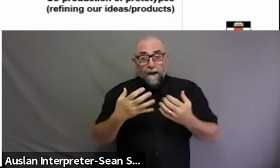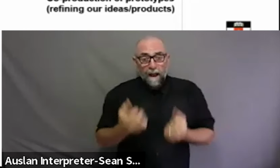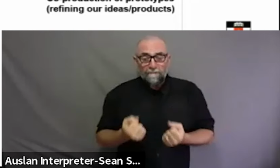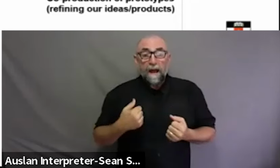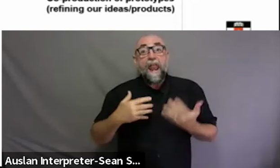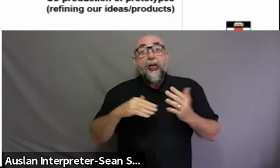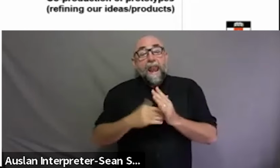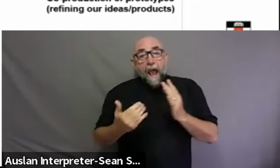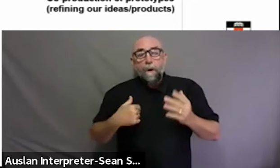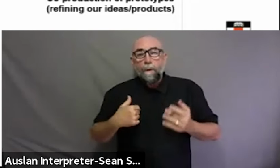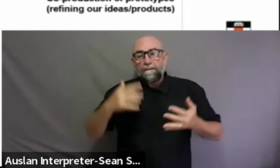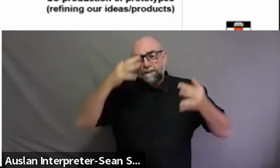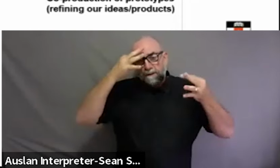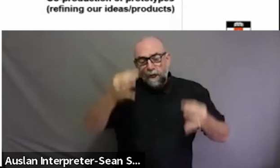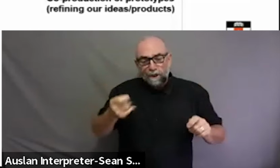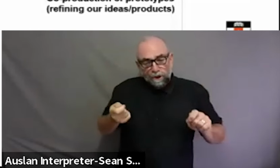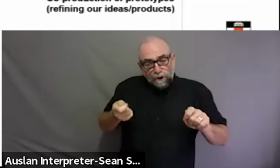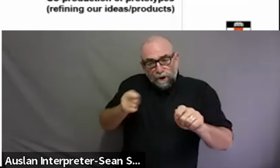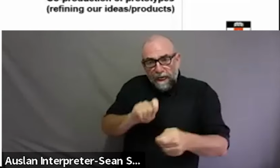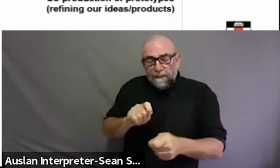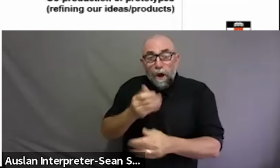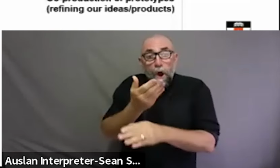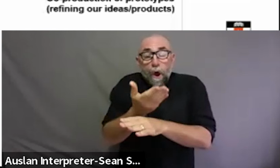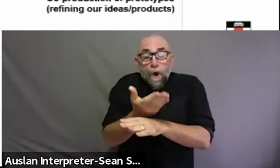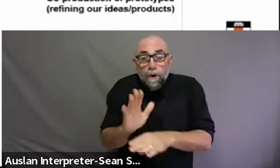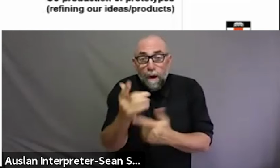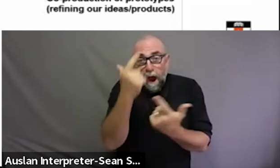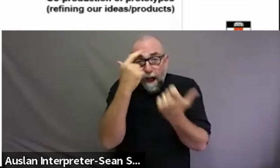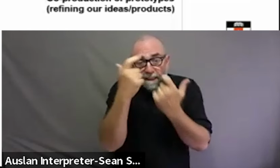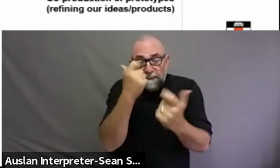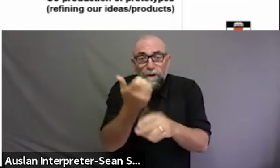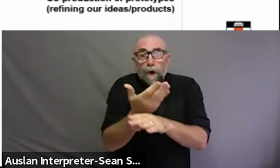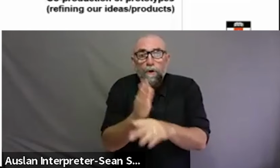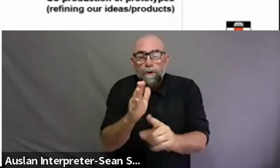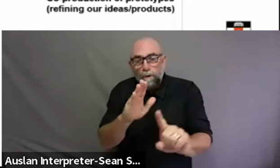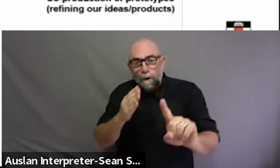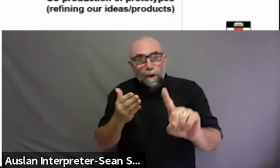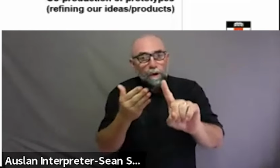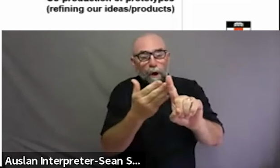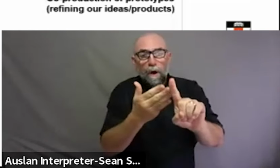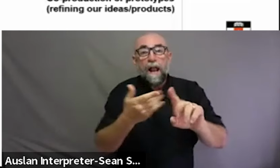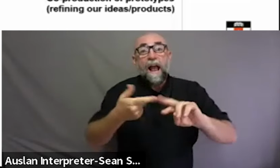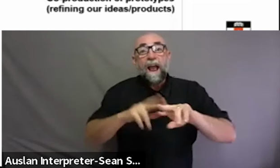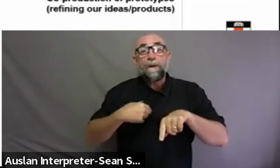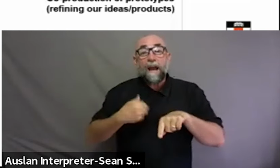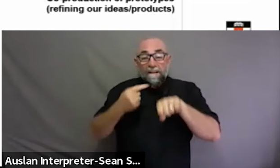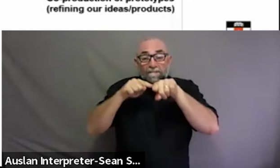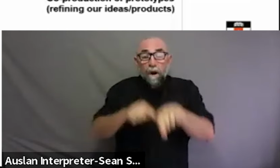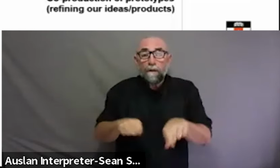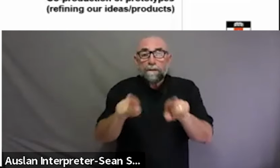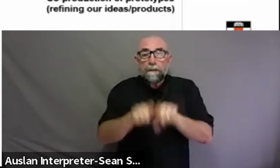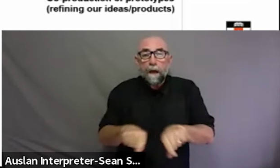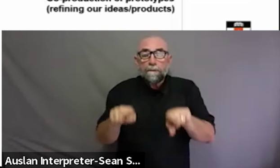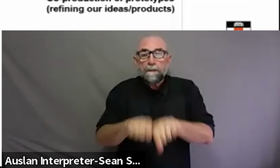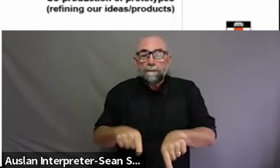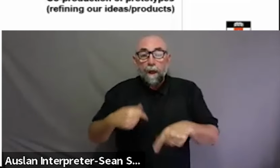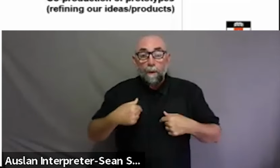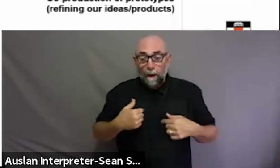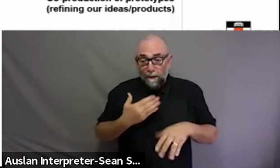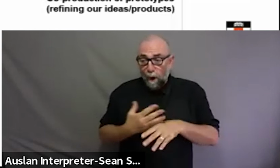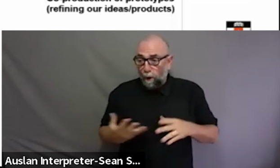place with new ideas that we may never have arrived at if we'd kept within the lines, you know, that we're drawn to work